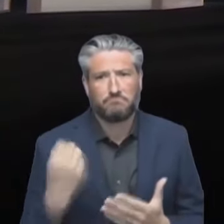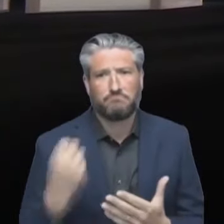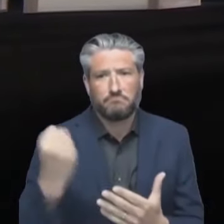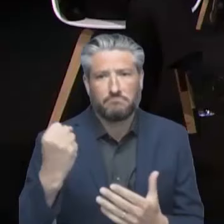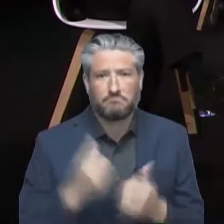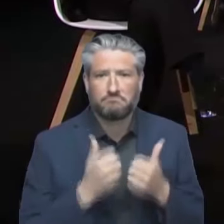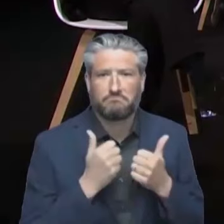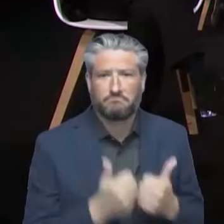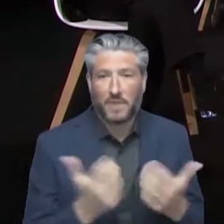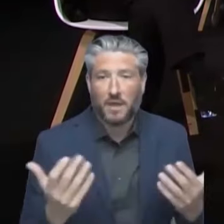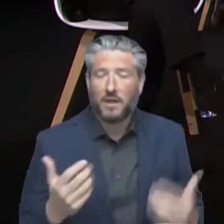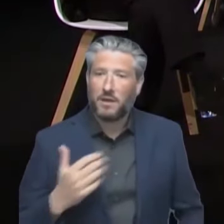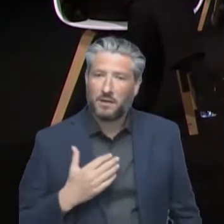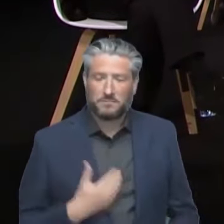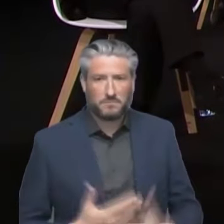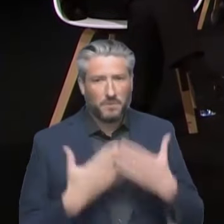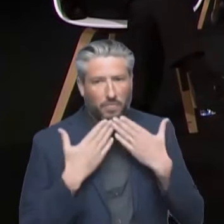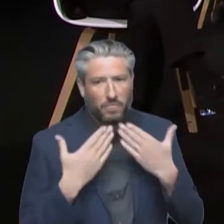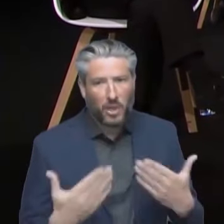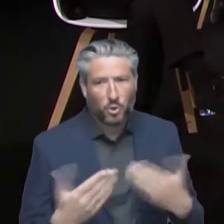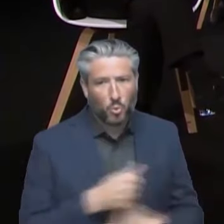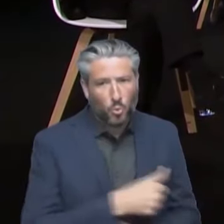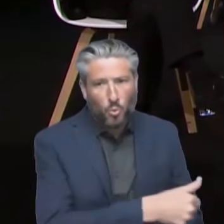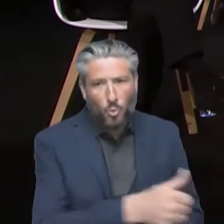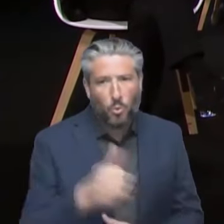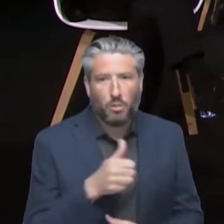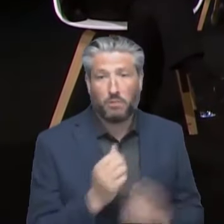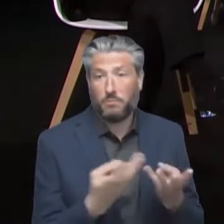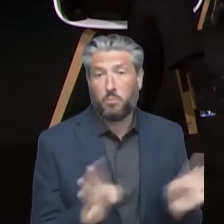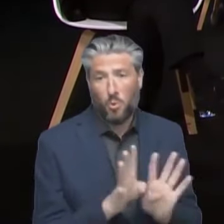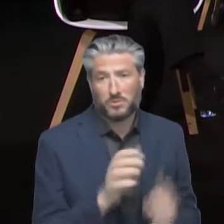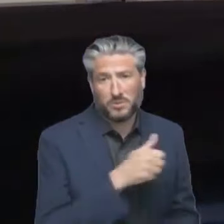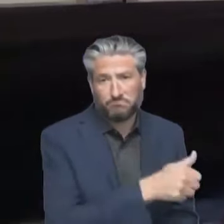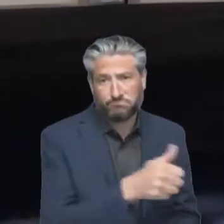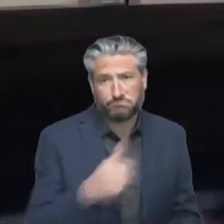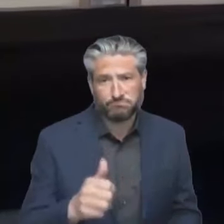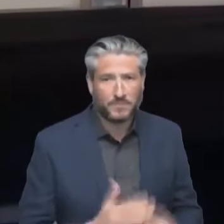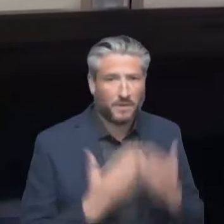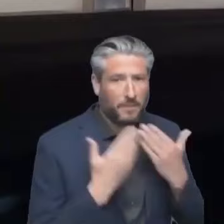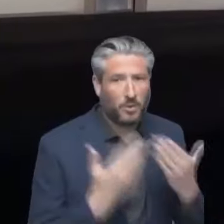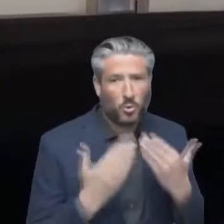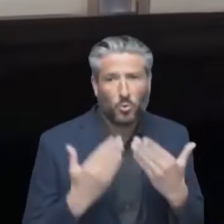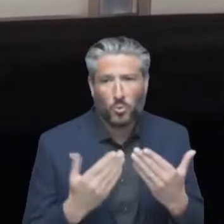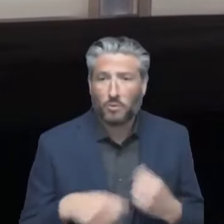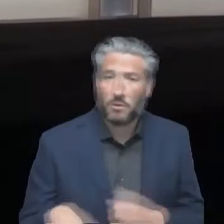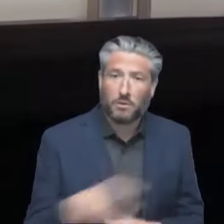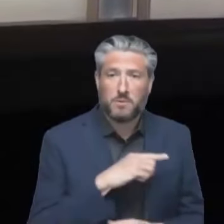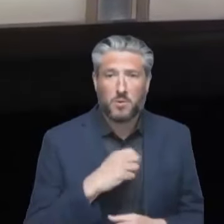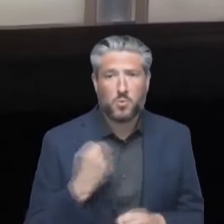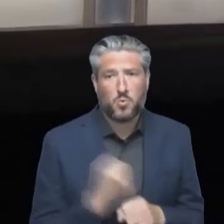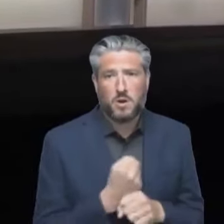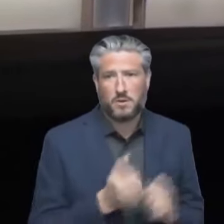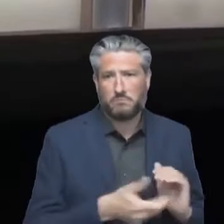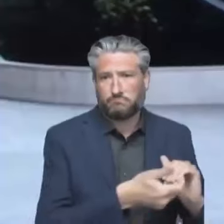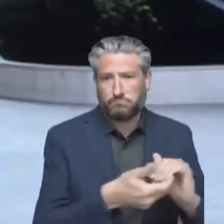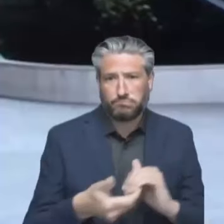the members of the board for the relationship of confidence, of trust, solidarity and transparency that they help